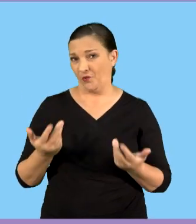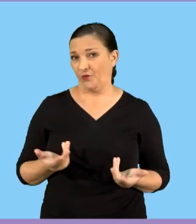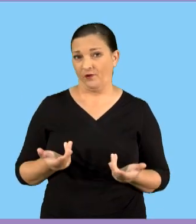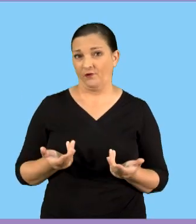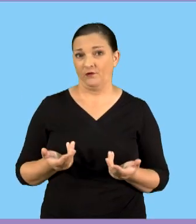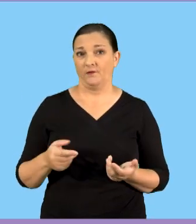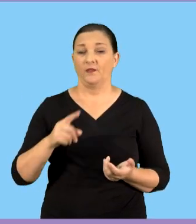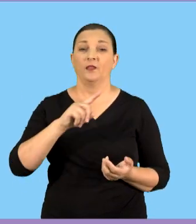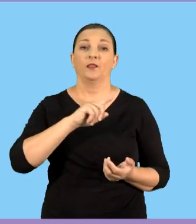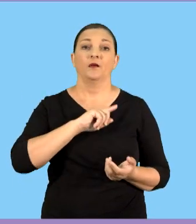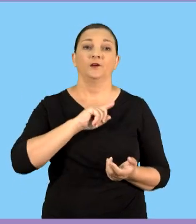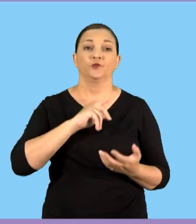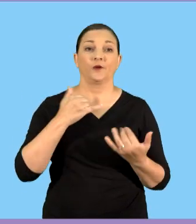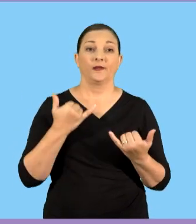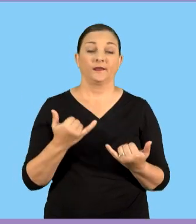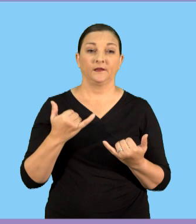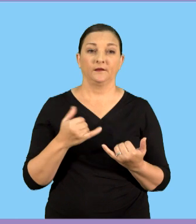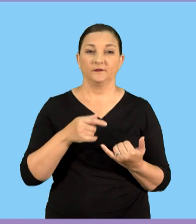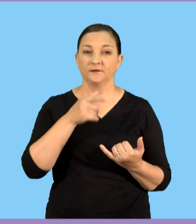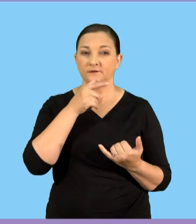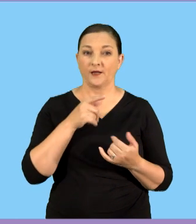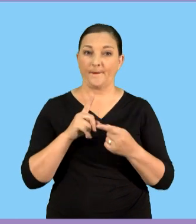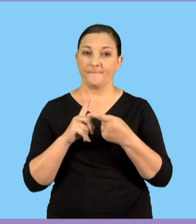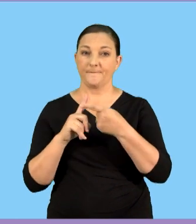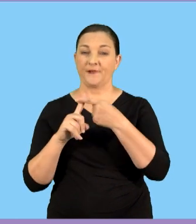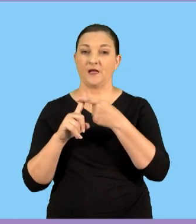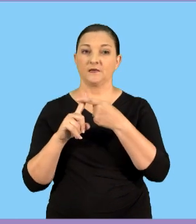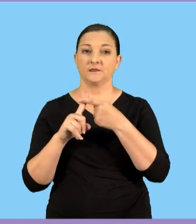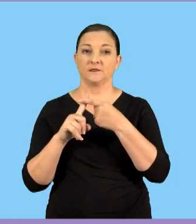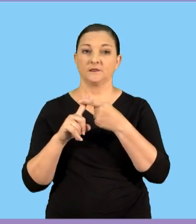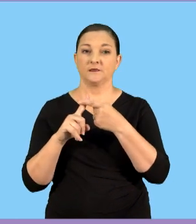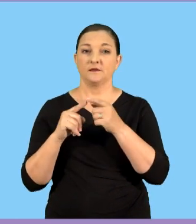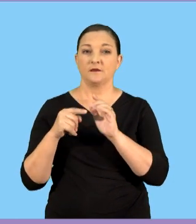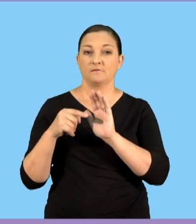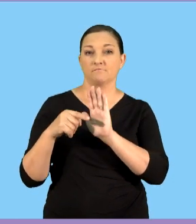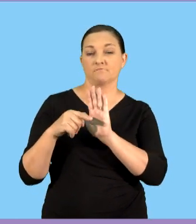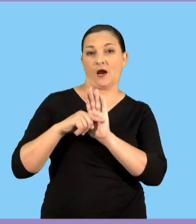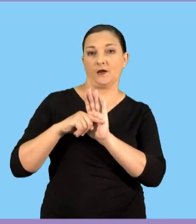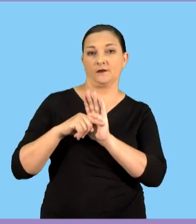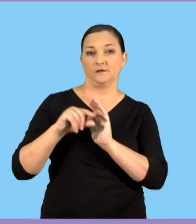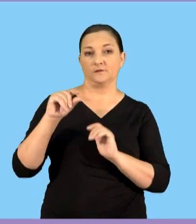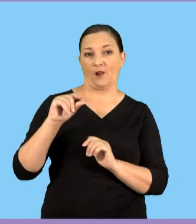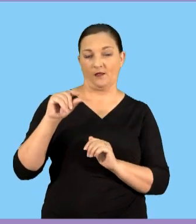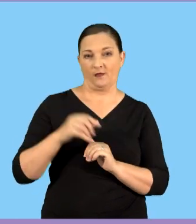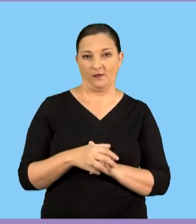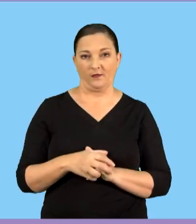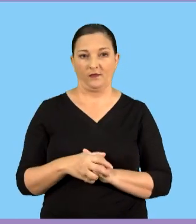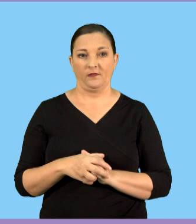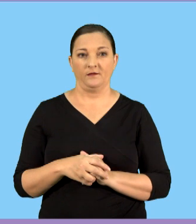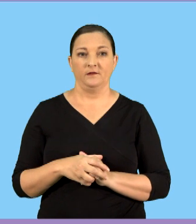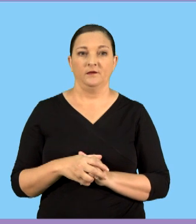root or a negative square root, we need to accompany that square root with a plus minus sign